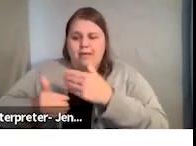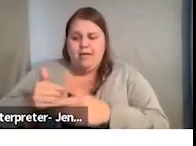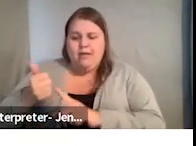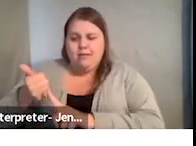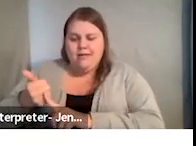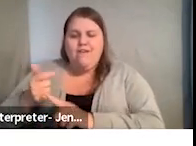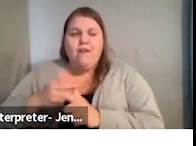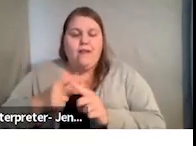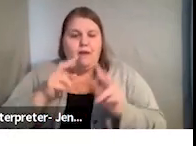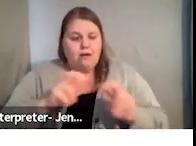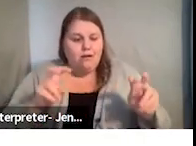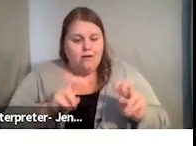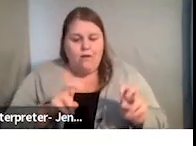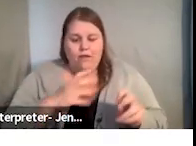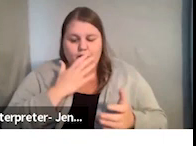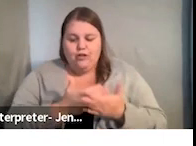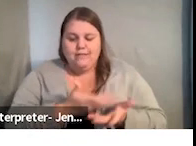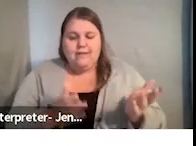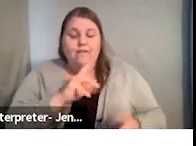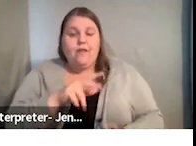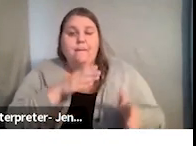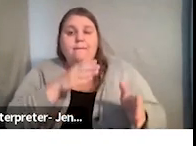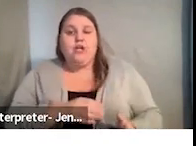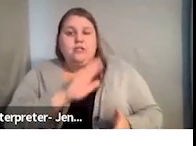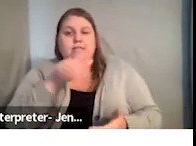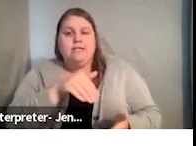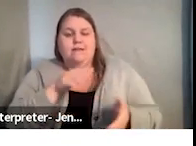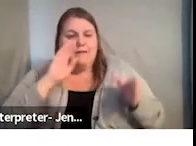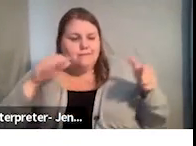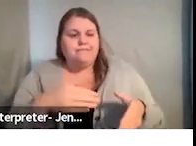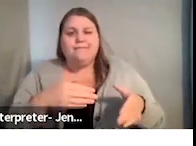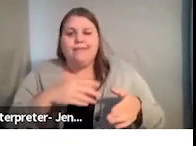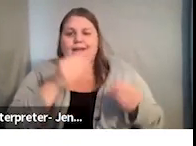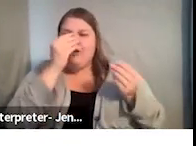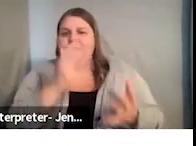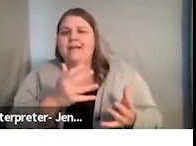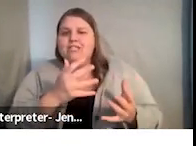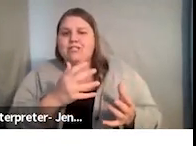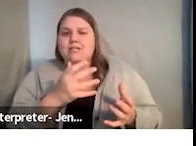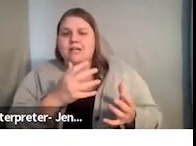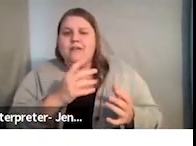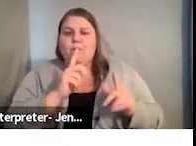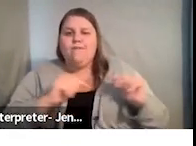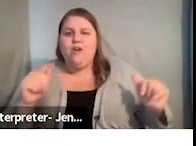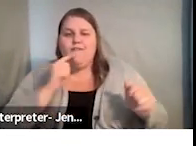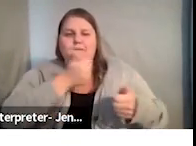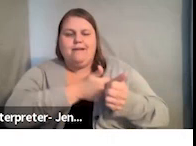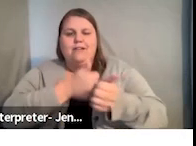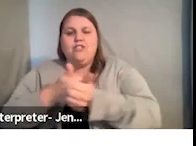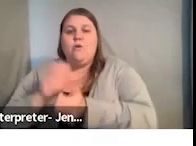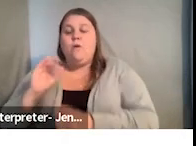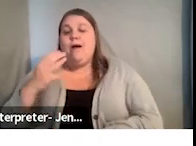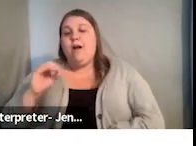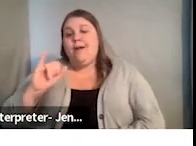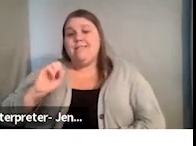stuff, the person-centered information that's going to vary from person to person. So the Ohio ISP, it can be used